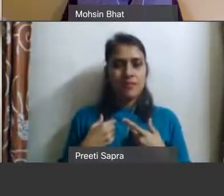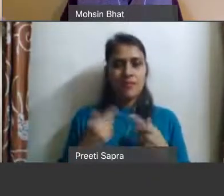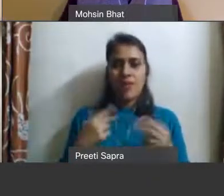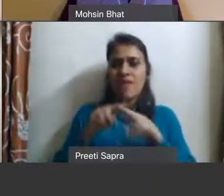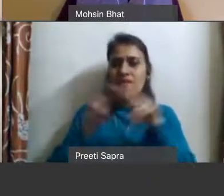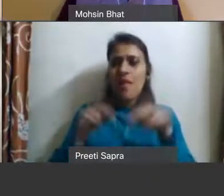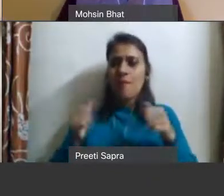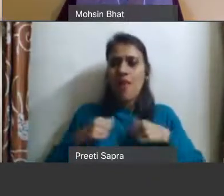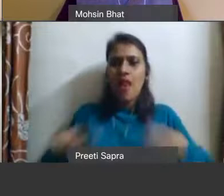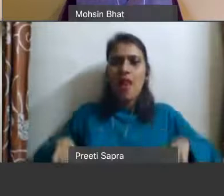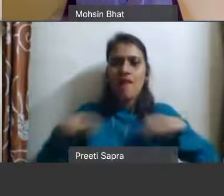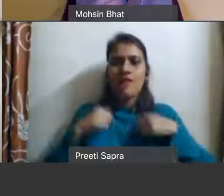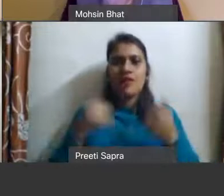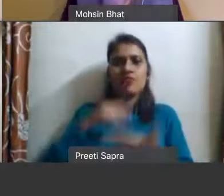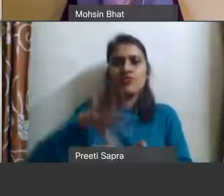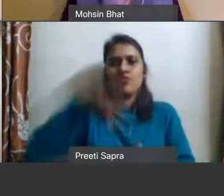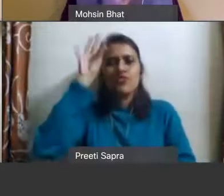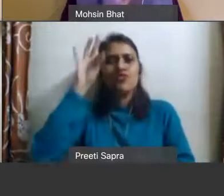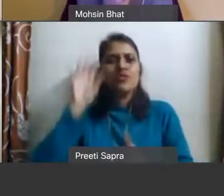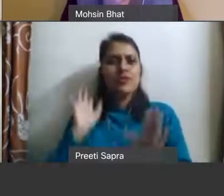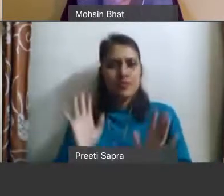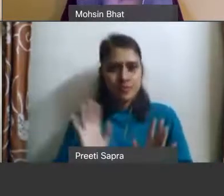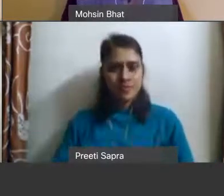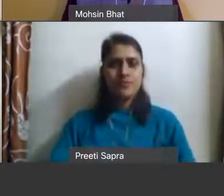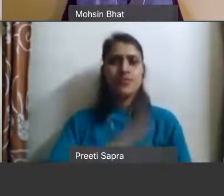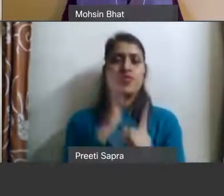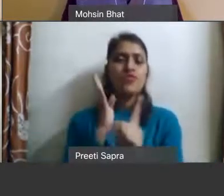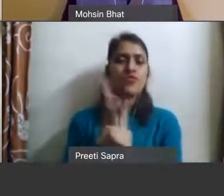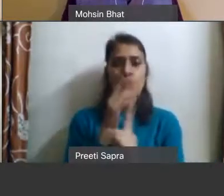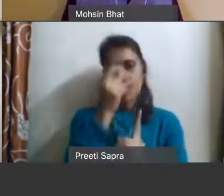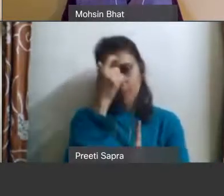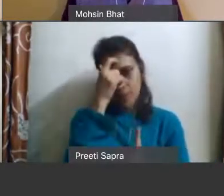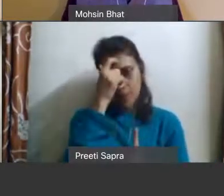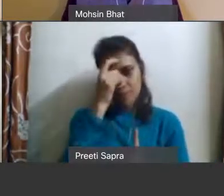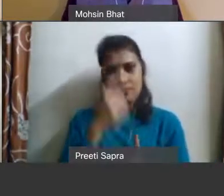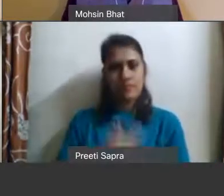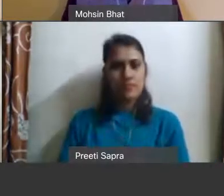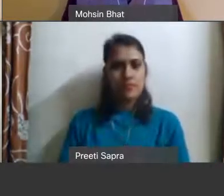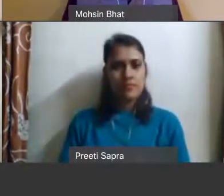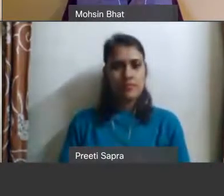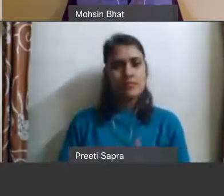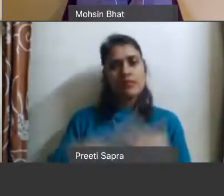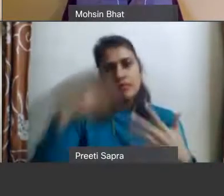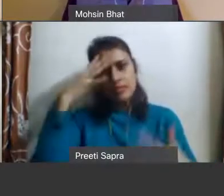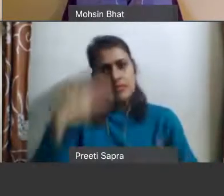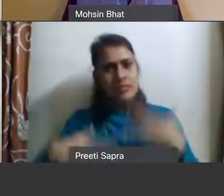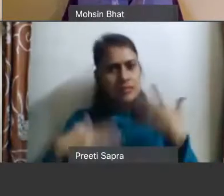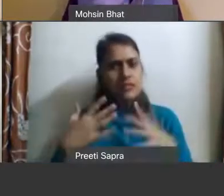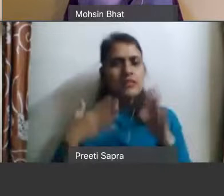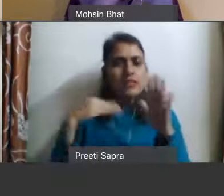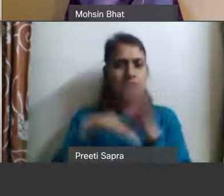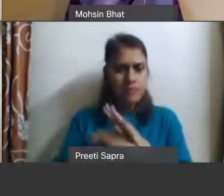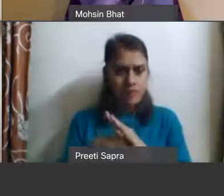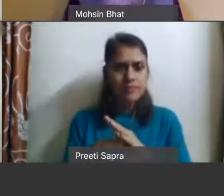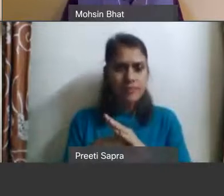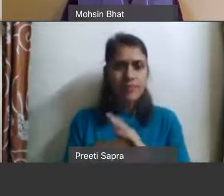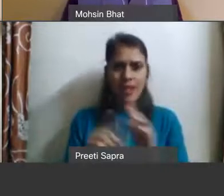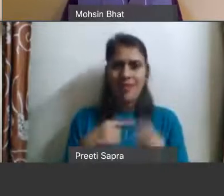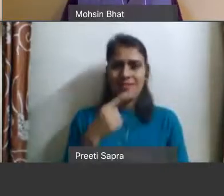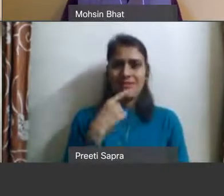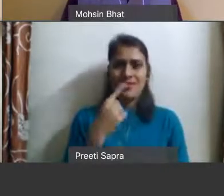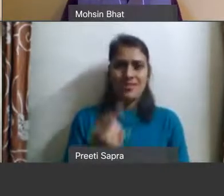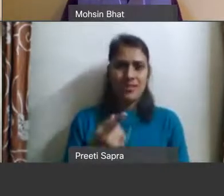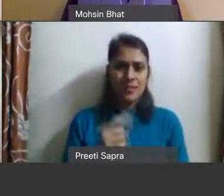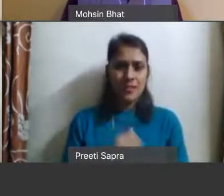life. The fourth issue very quickly is the rather troubling problem of alienage. So as I said,